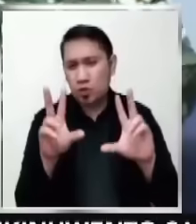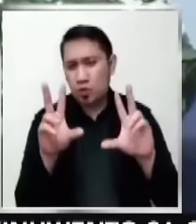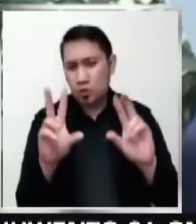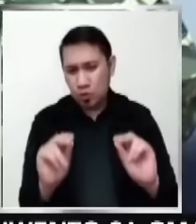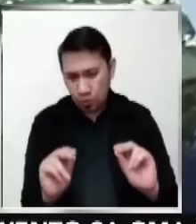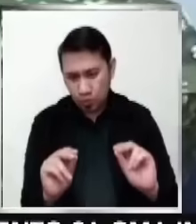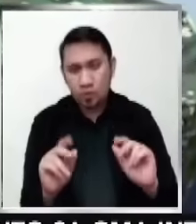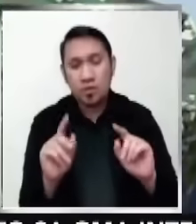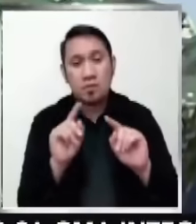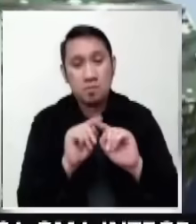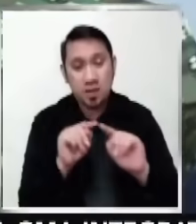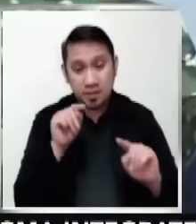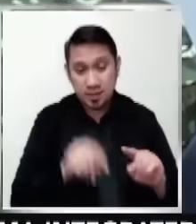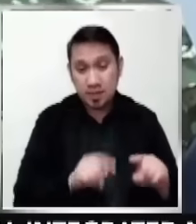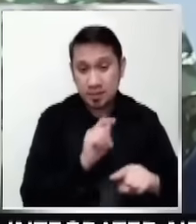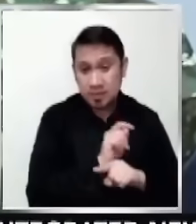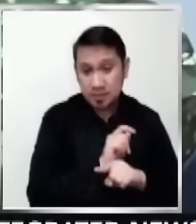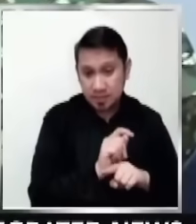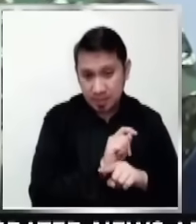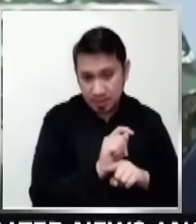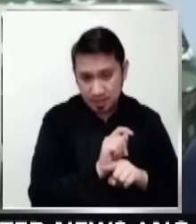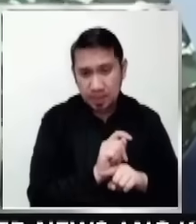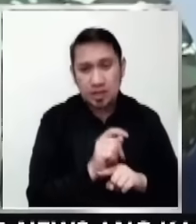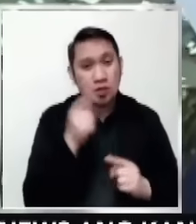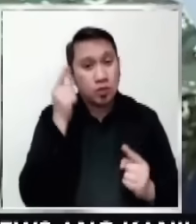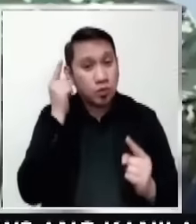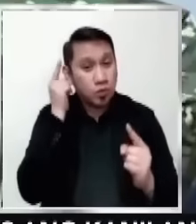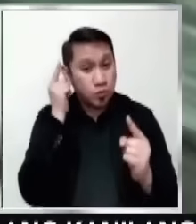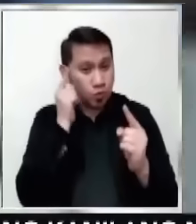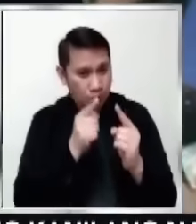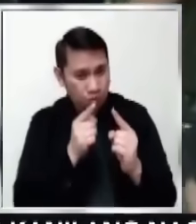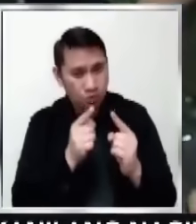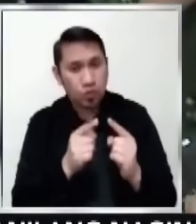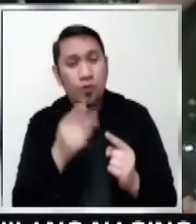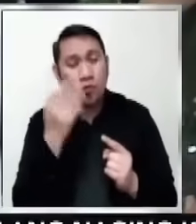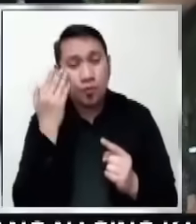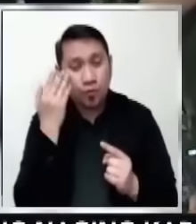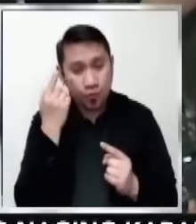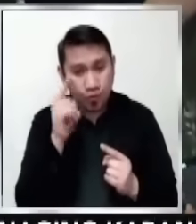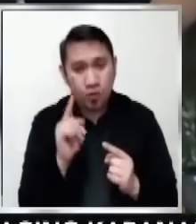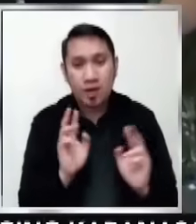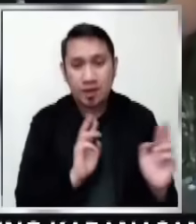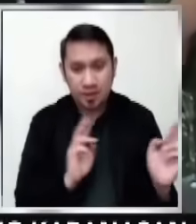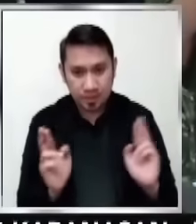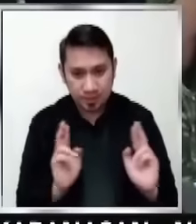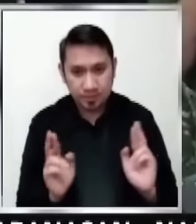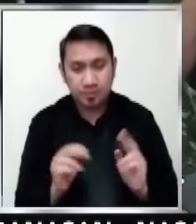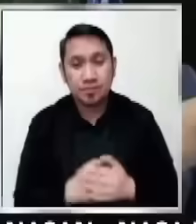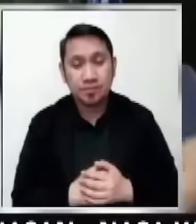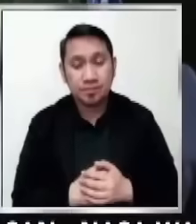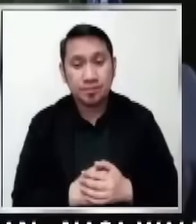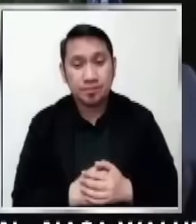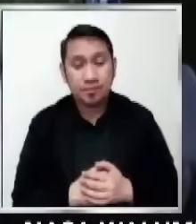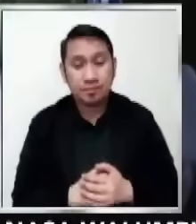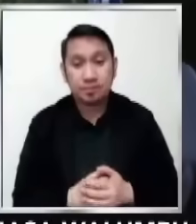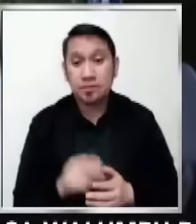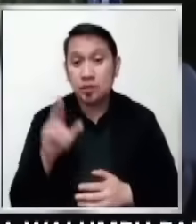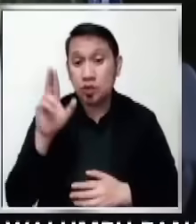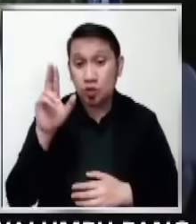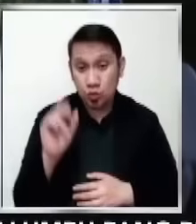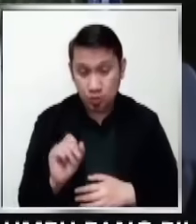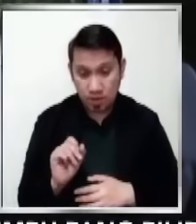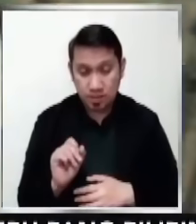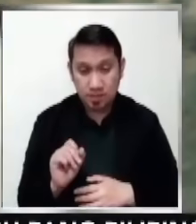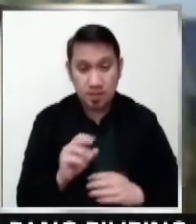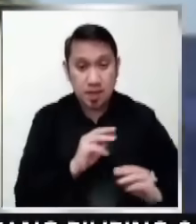to prepare them generally for operational readiness. Sinang-ayuna naman ito ng U.S. Marine Corps. The exercise has